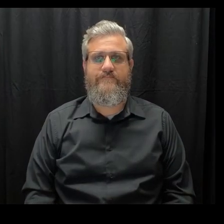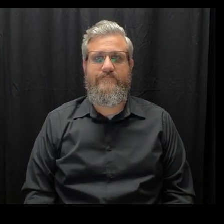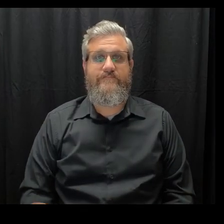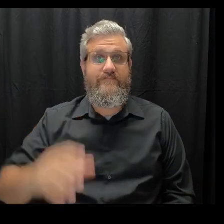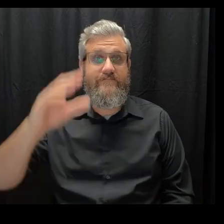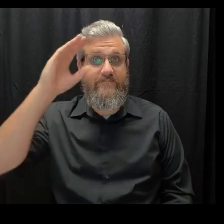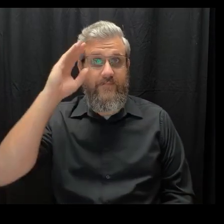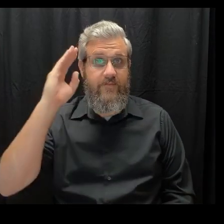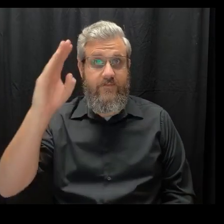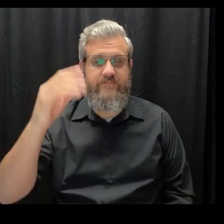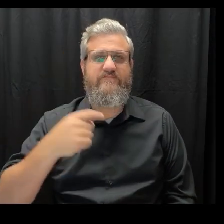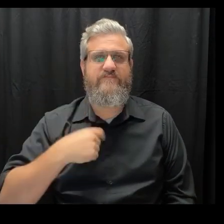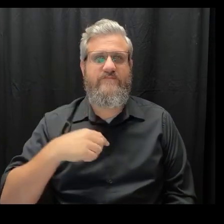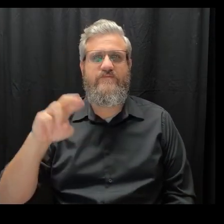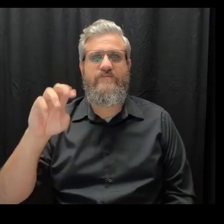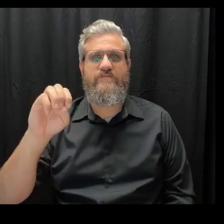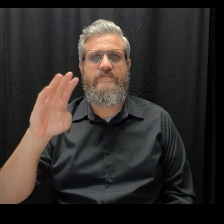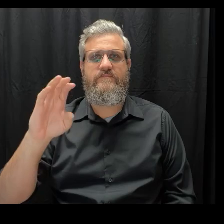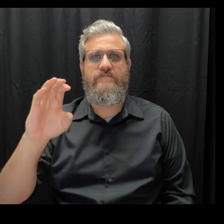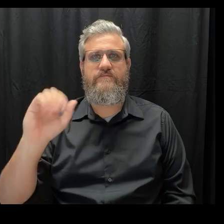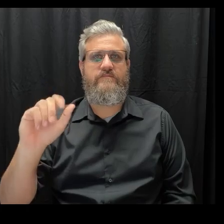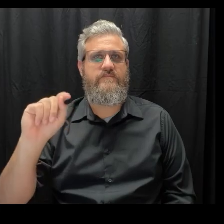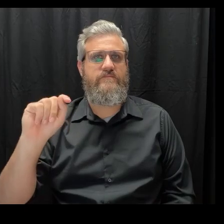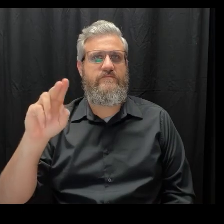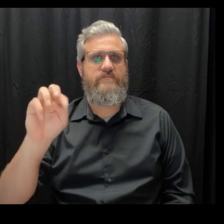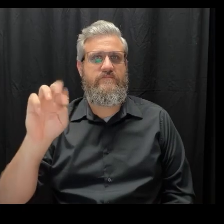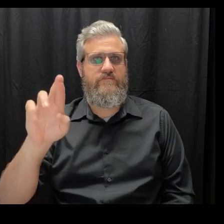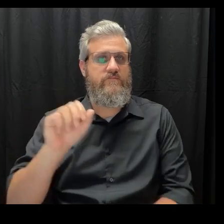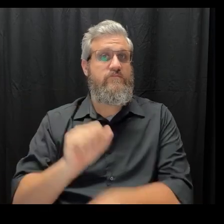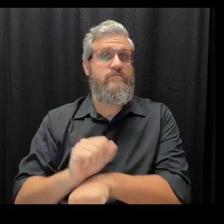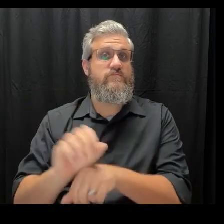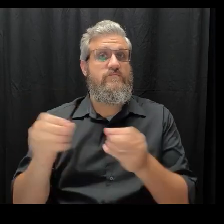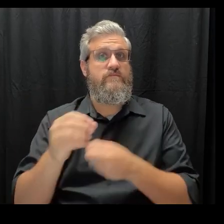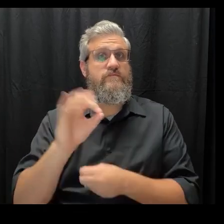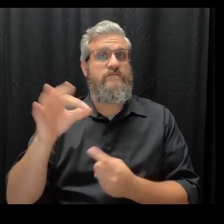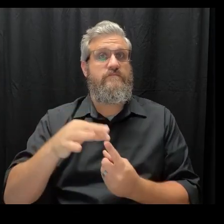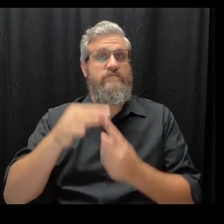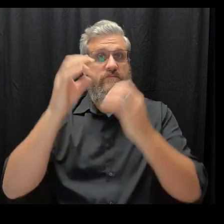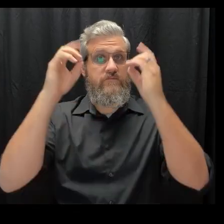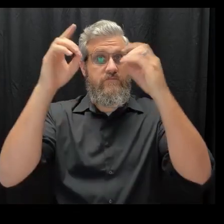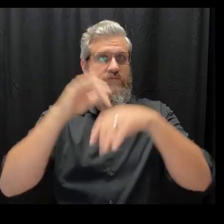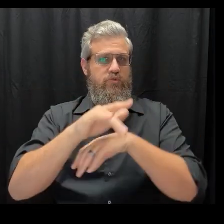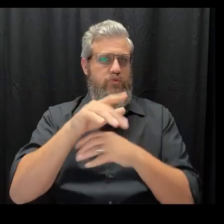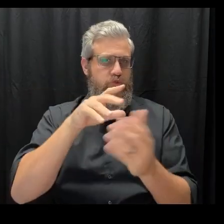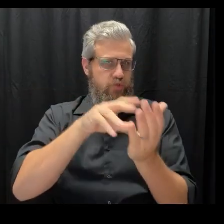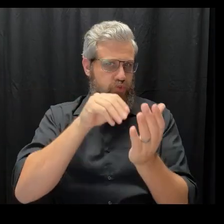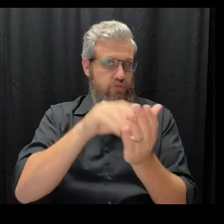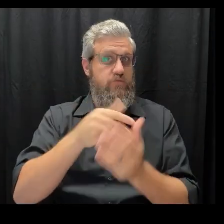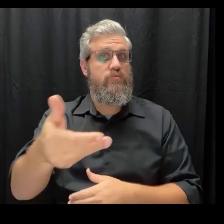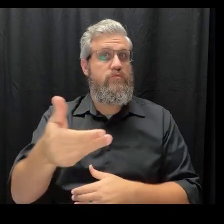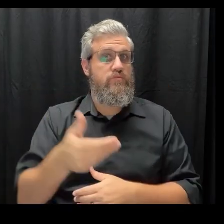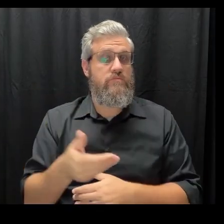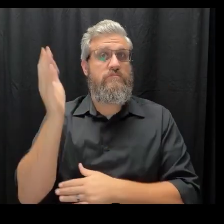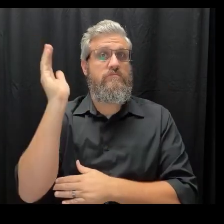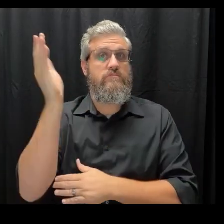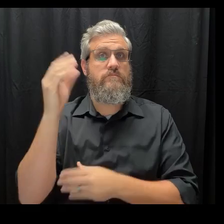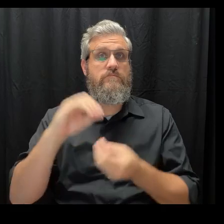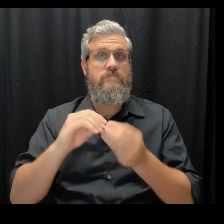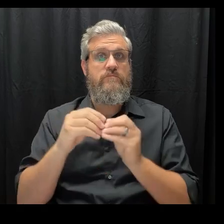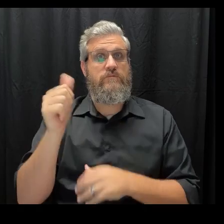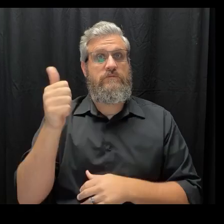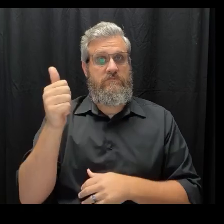Hello, I'm Rebecca Turner with the Office of Special Education and Early Learning. Welcome to the 10th presentation of our